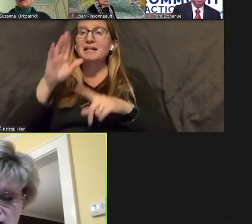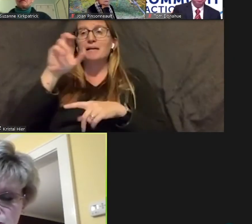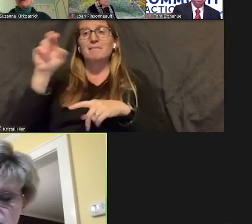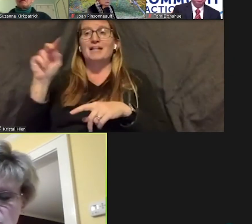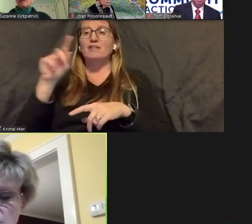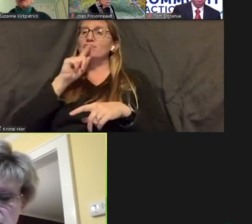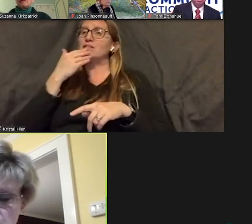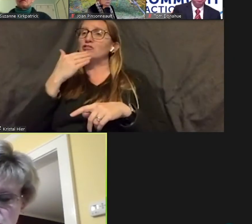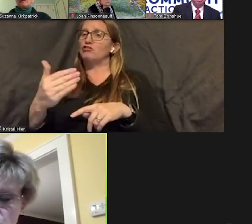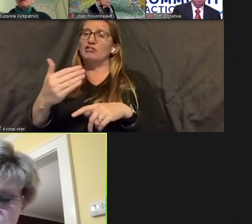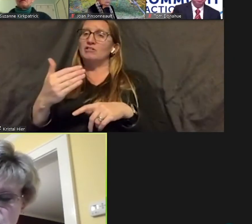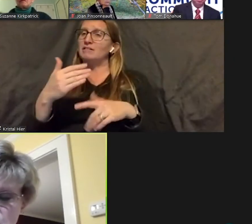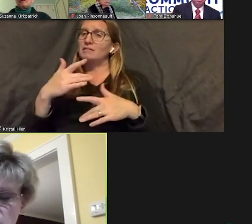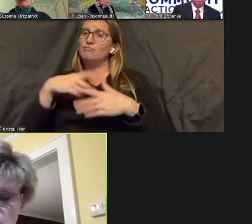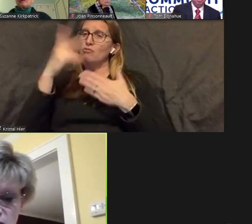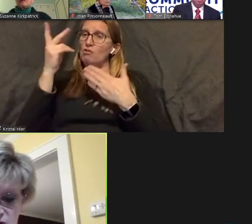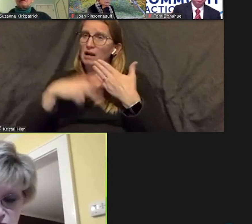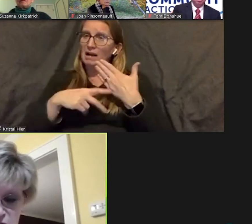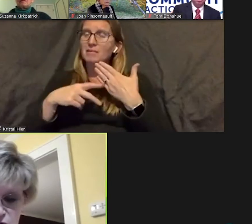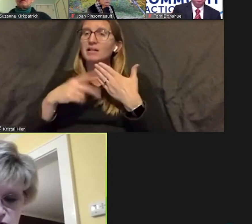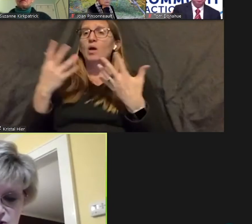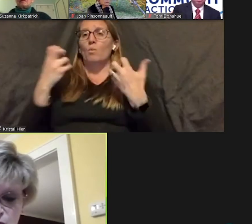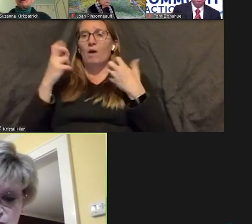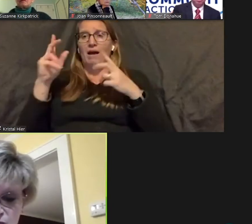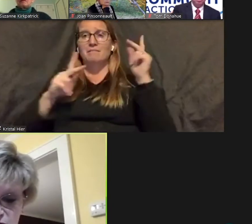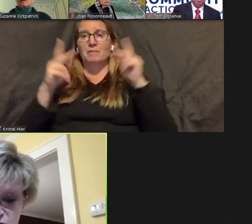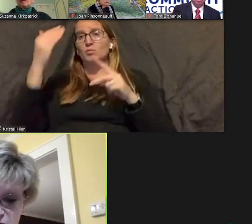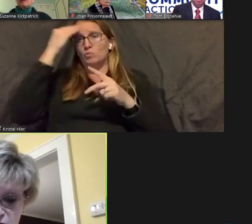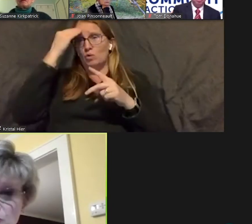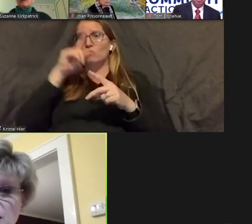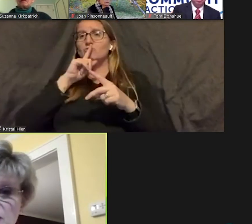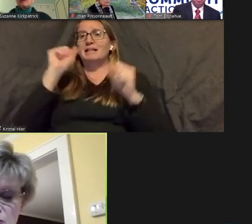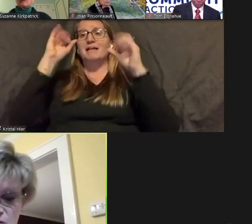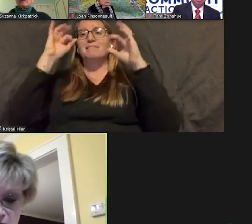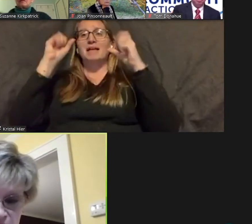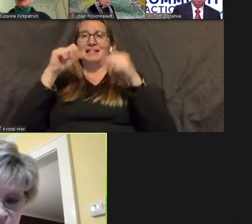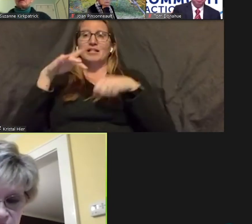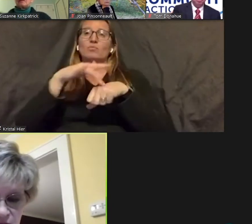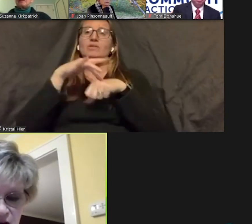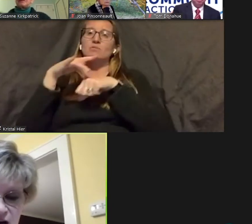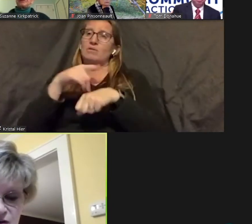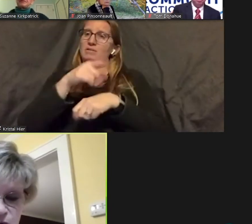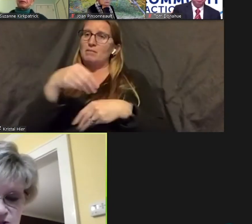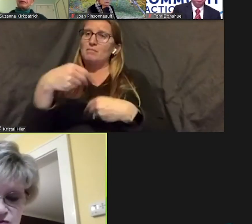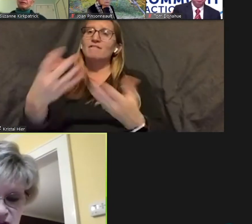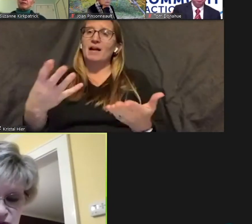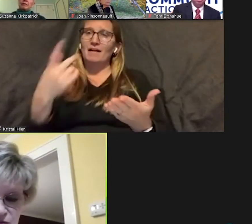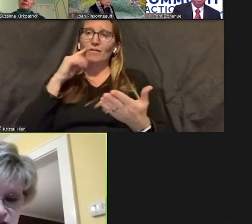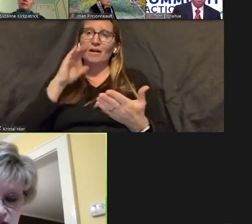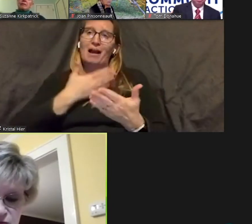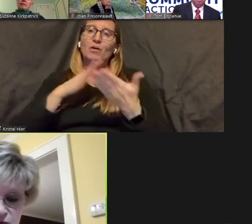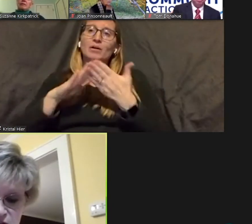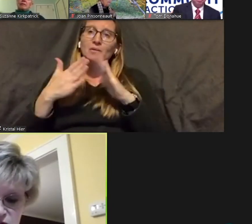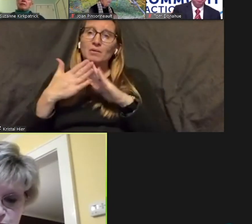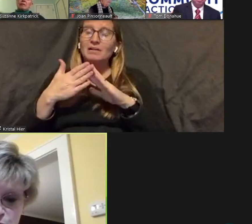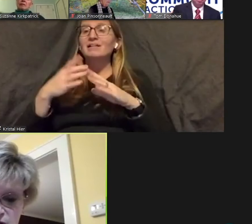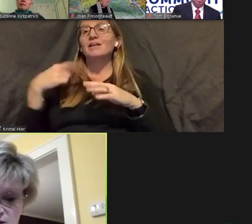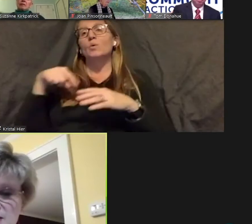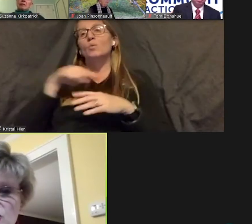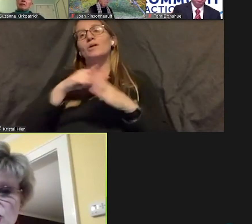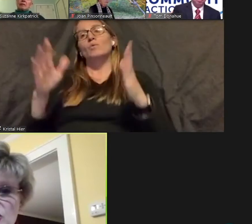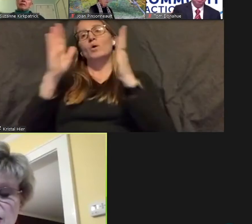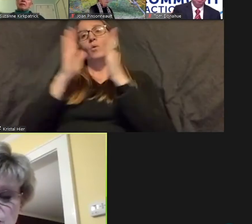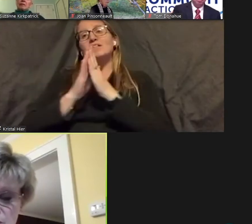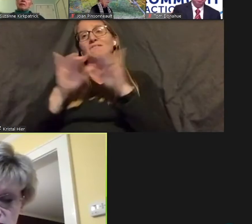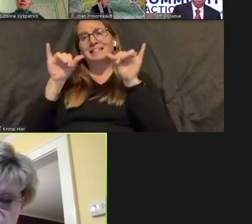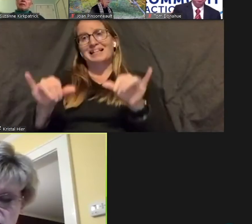in BPI, and they would like people to know what an amazing resource that we provide to the Vermont community. Our request for level funding for town support